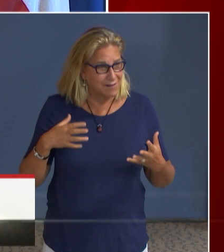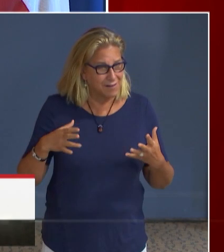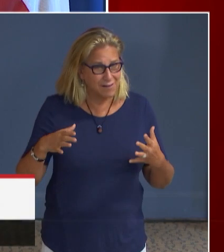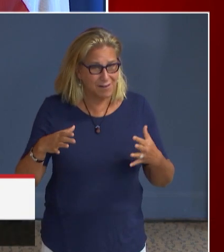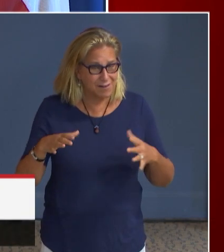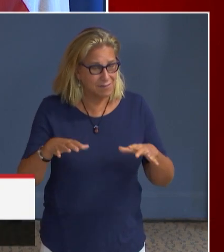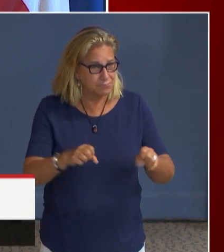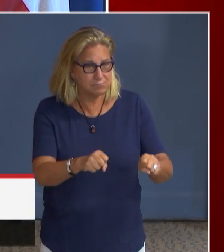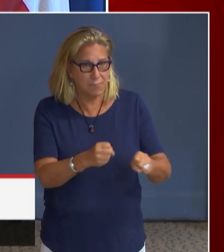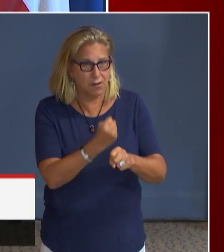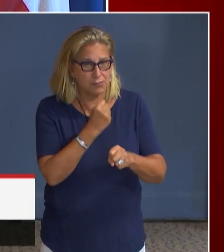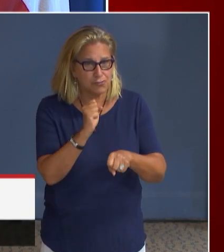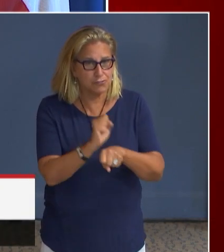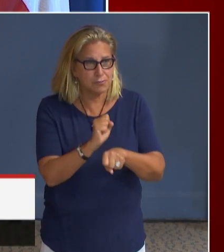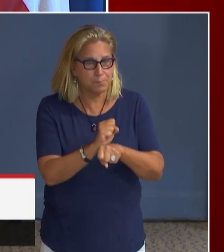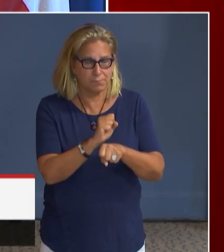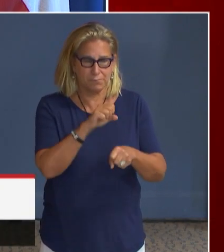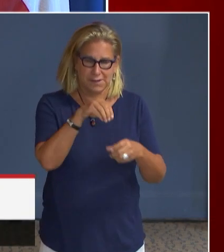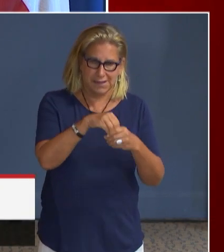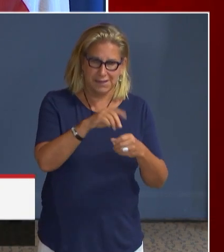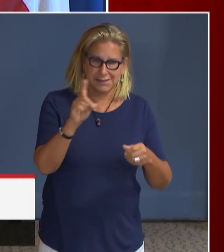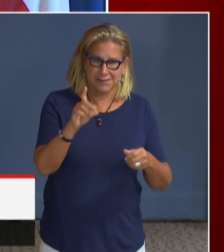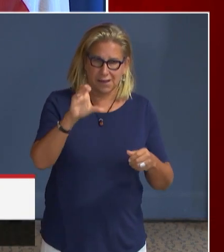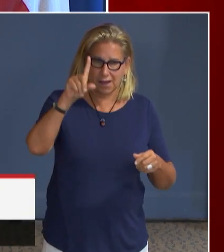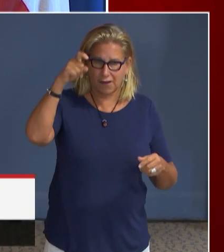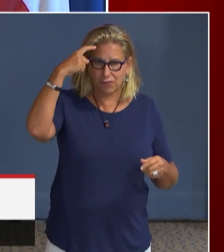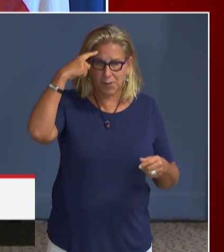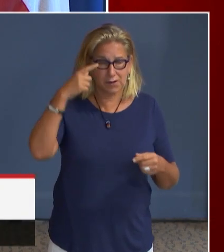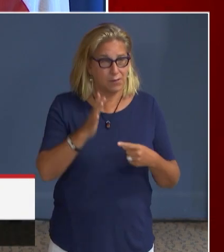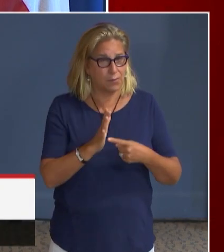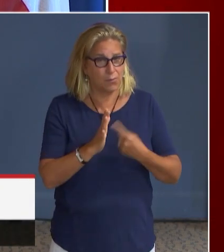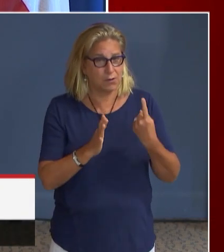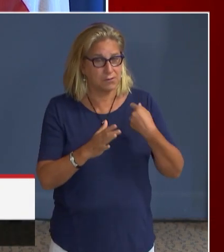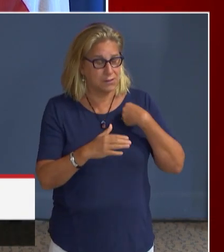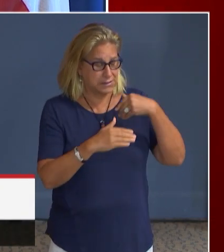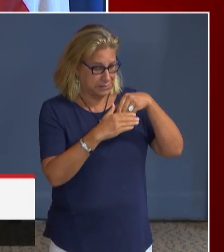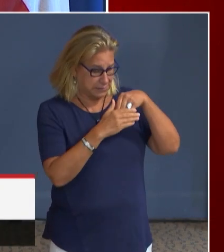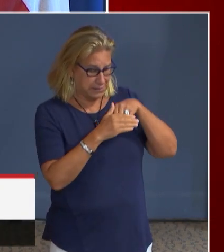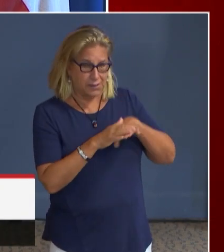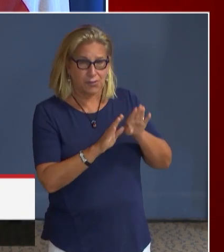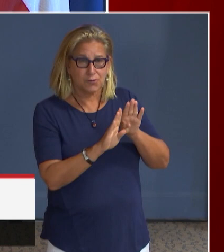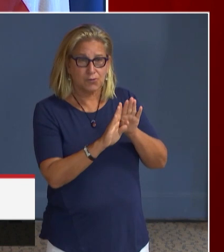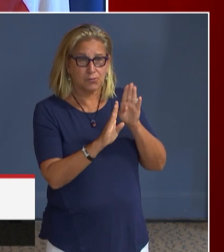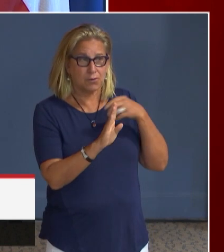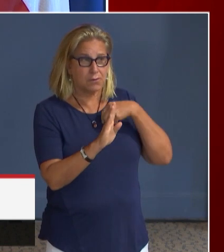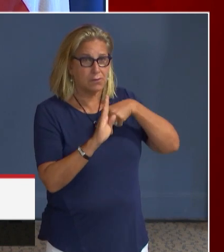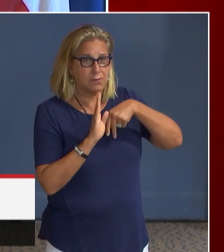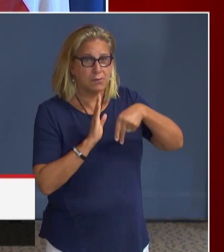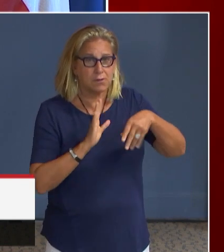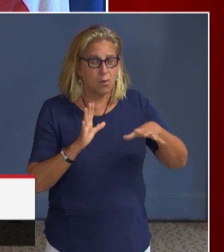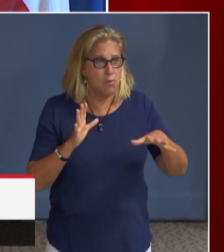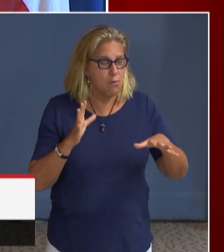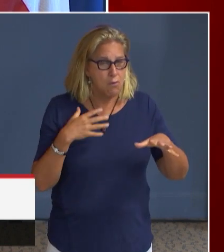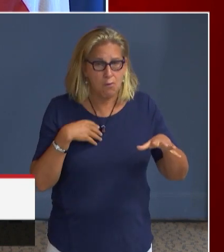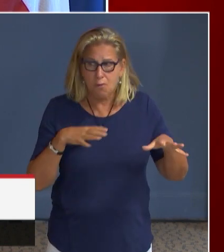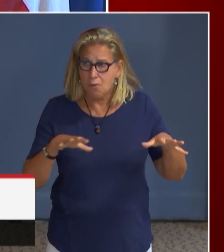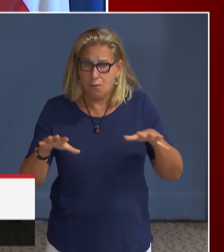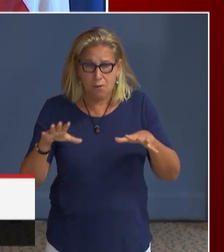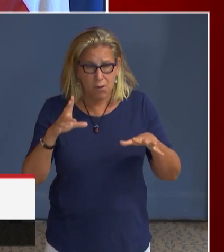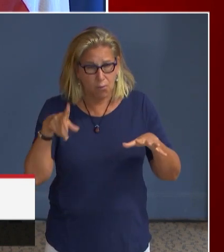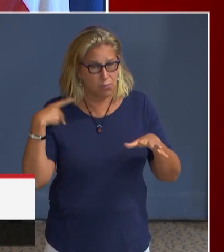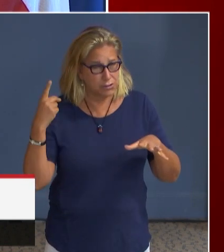From the moment I walked in the door, I could tell that the district was a culture that appreciates,